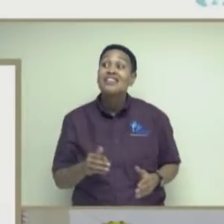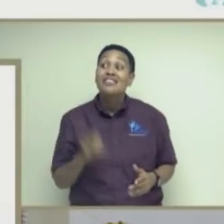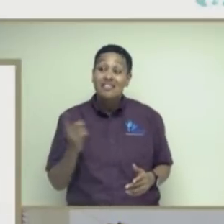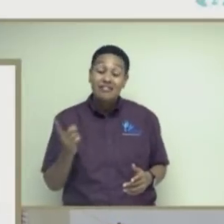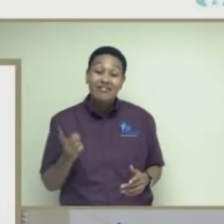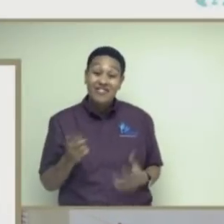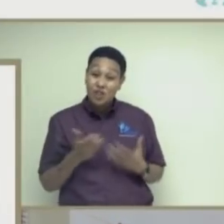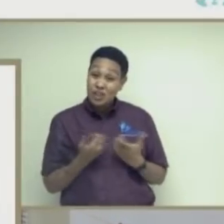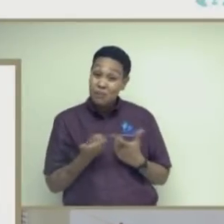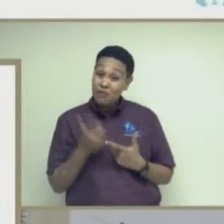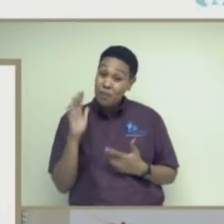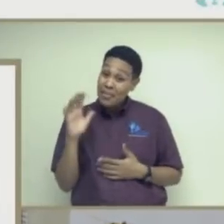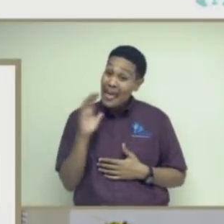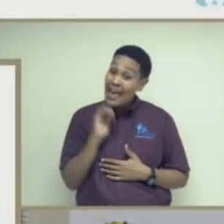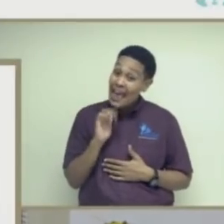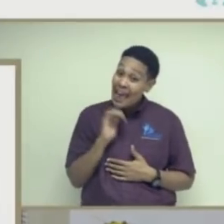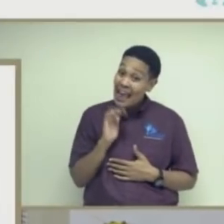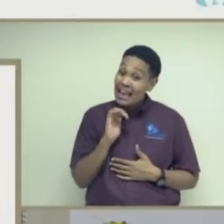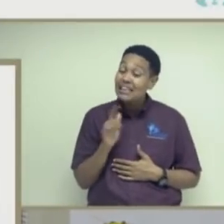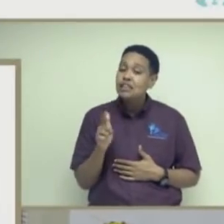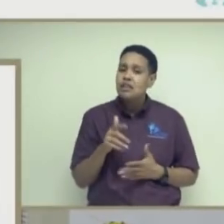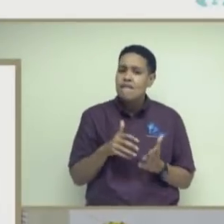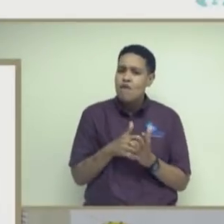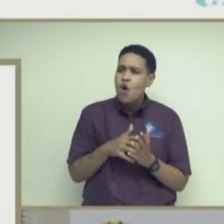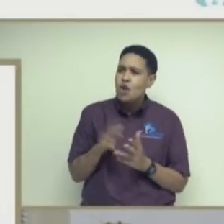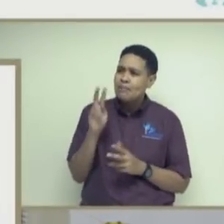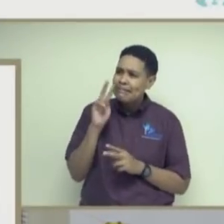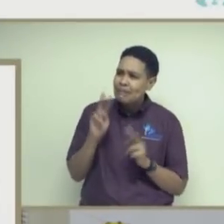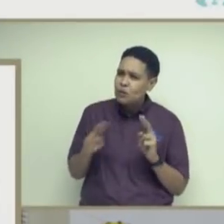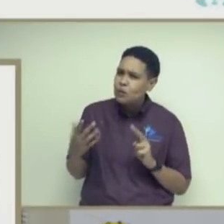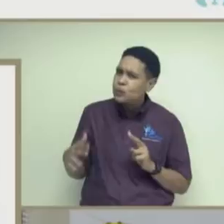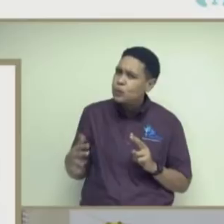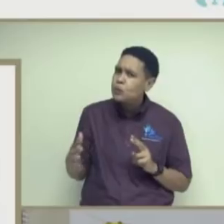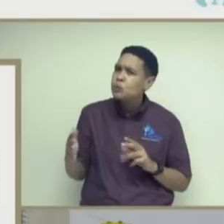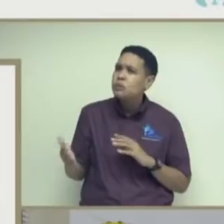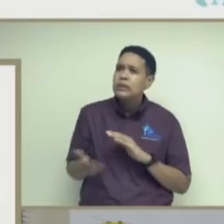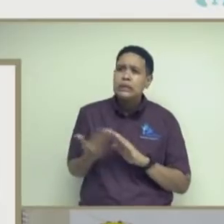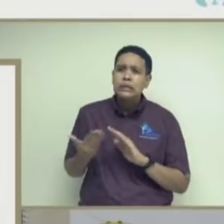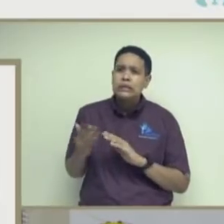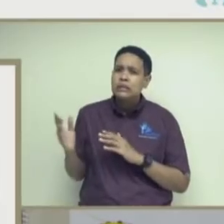their age as a vulnerability, they also have